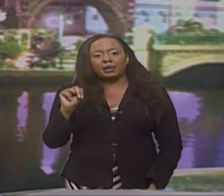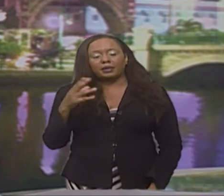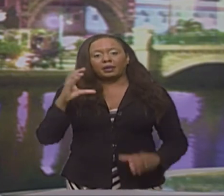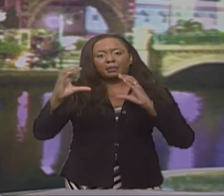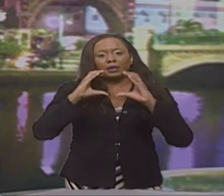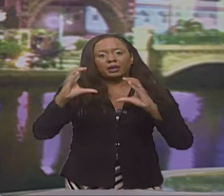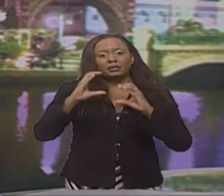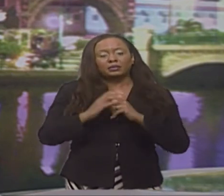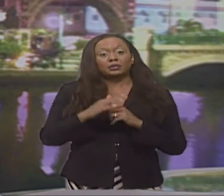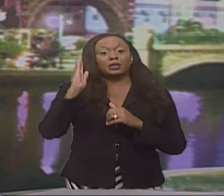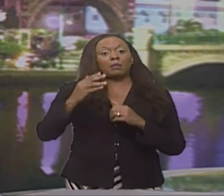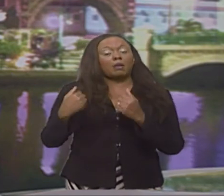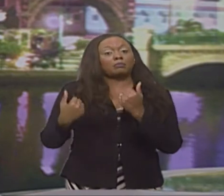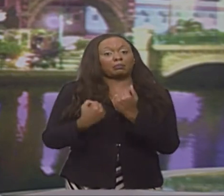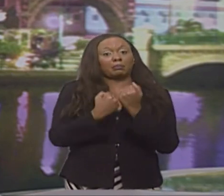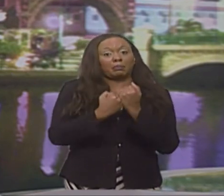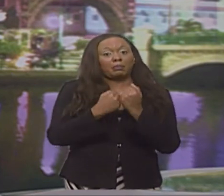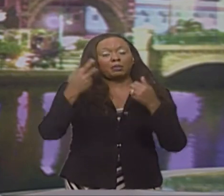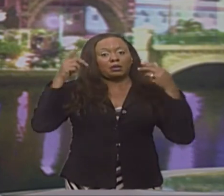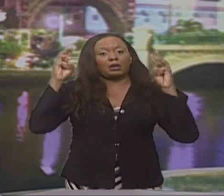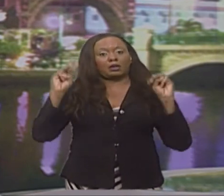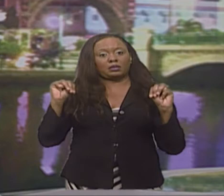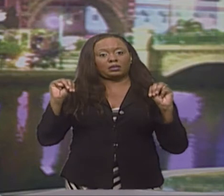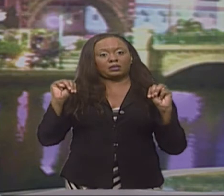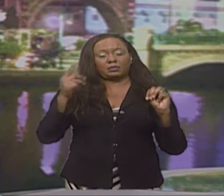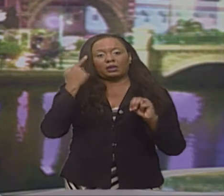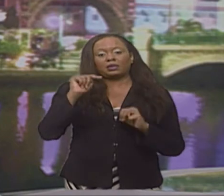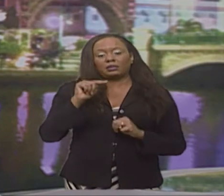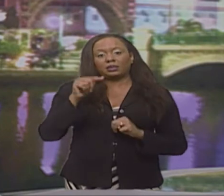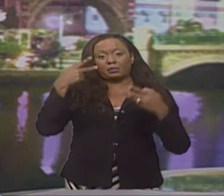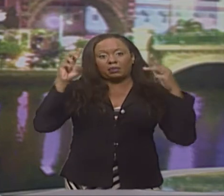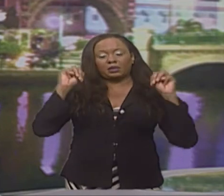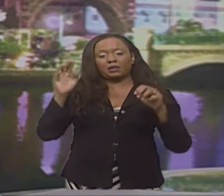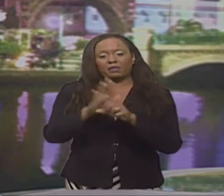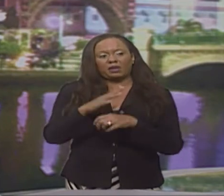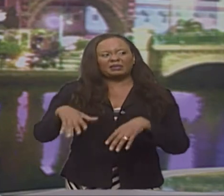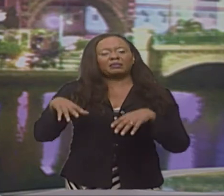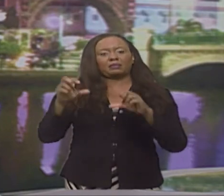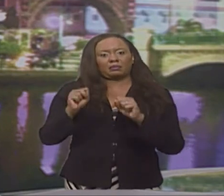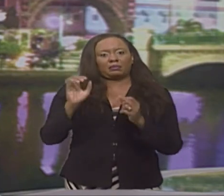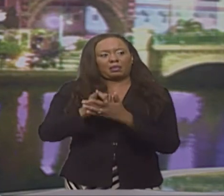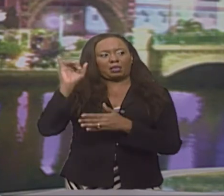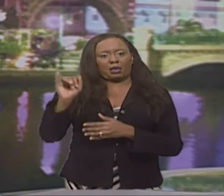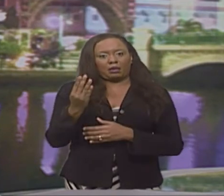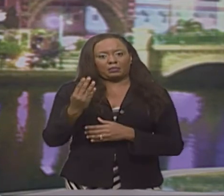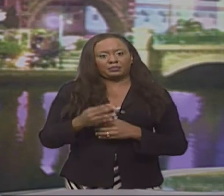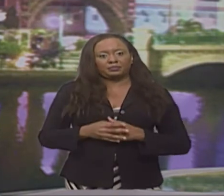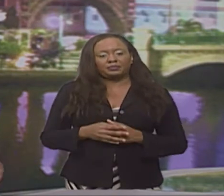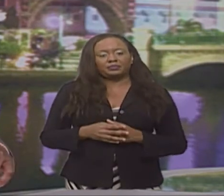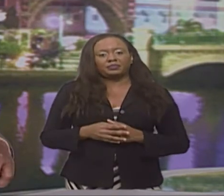who continues to hold the portfolio, which he assumed since the substantive minister, Maxie Cuffey, fell ill a few months